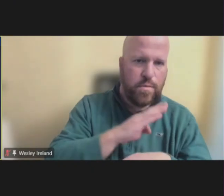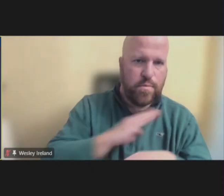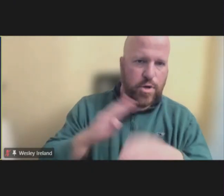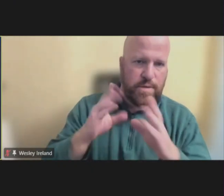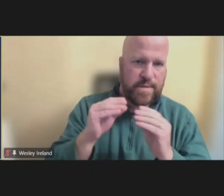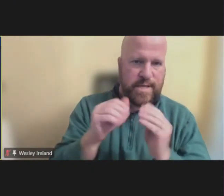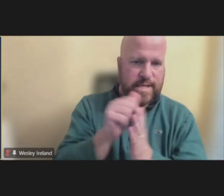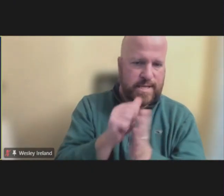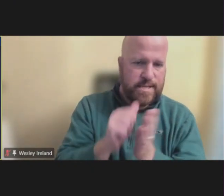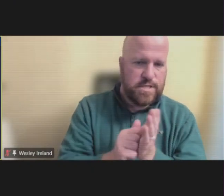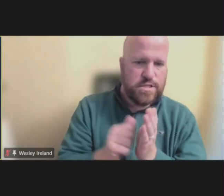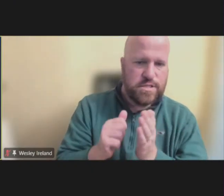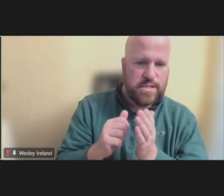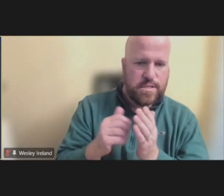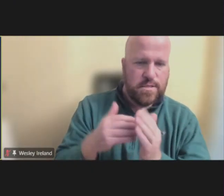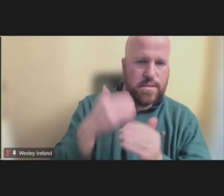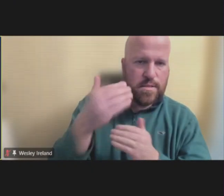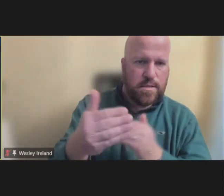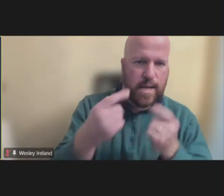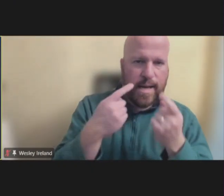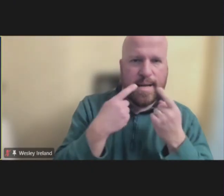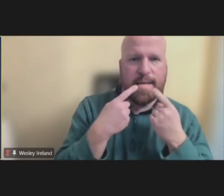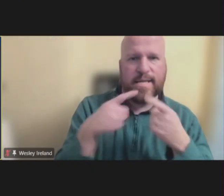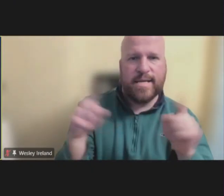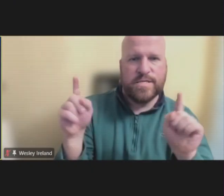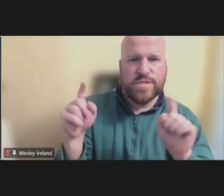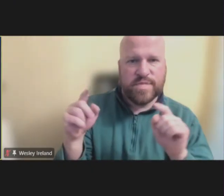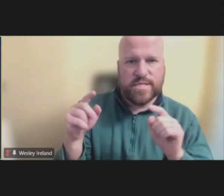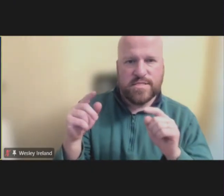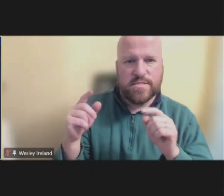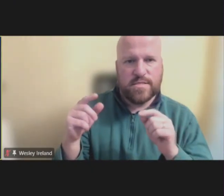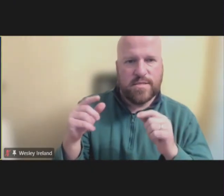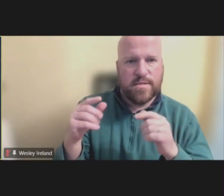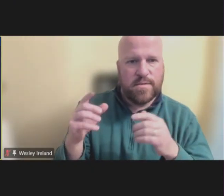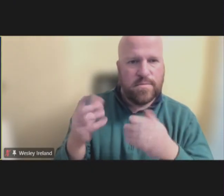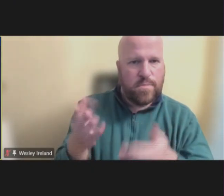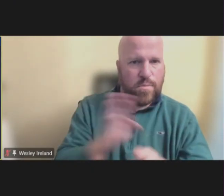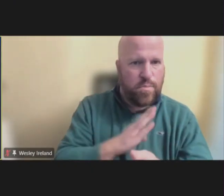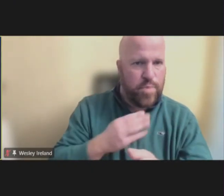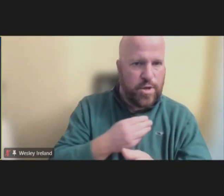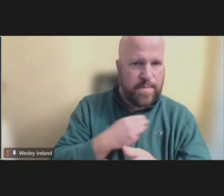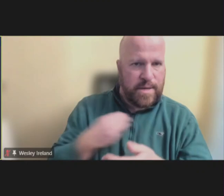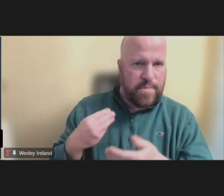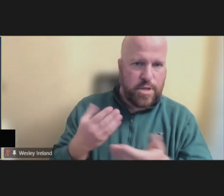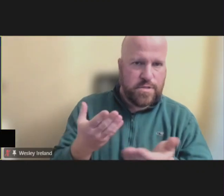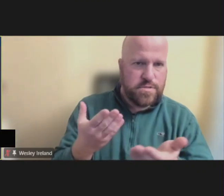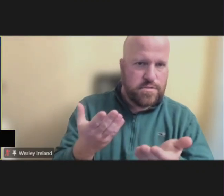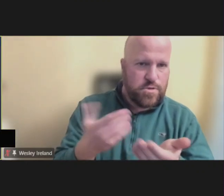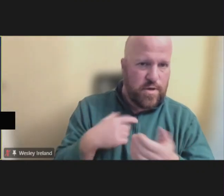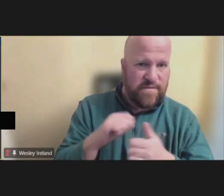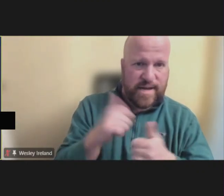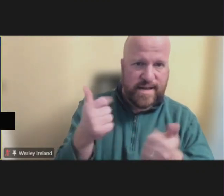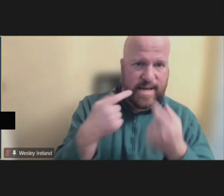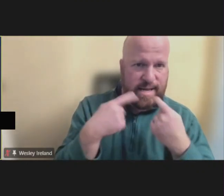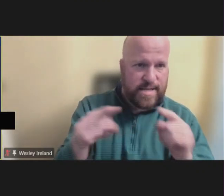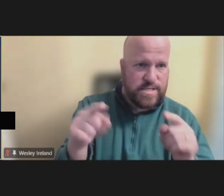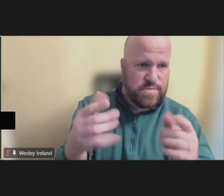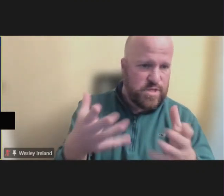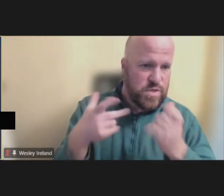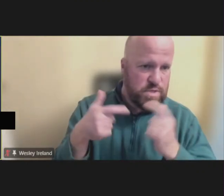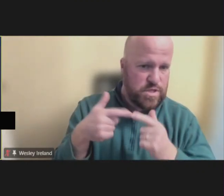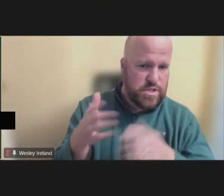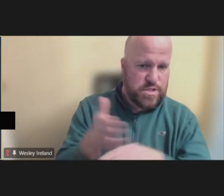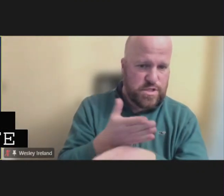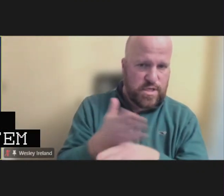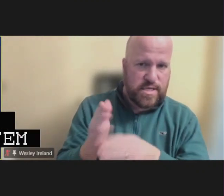Okay, moving along on our agenda. The next item is announcements. Are there any board members,